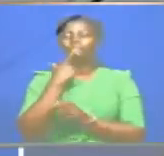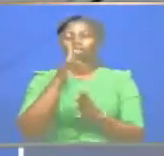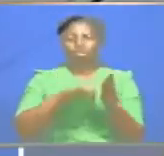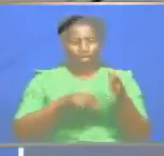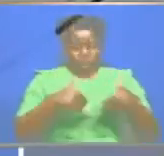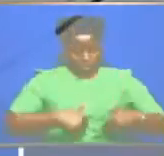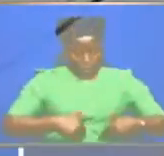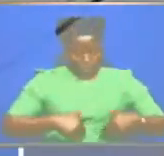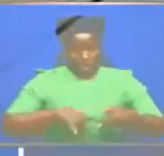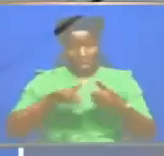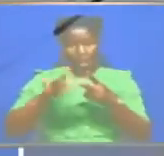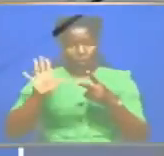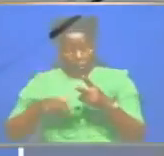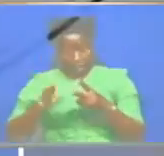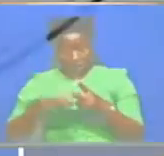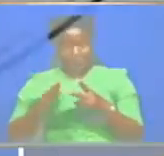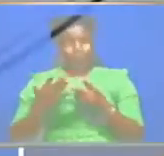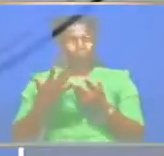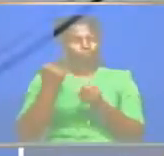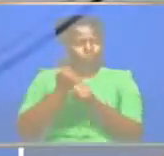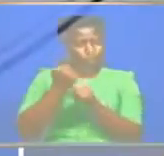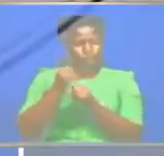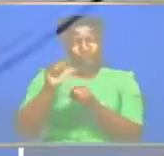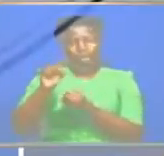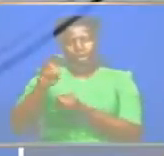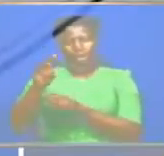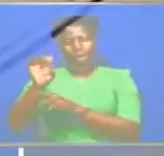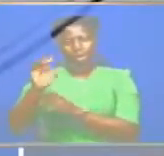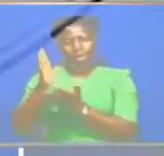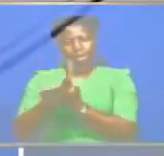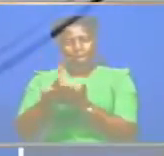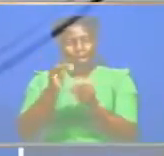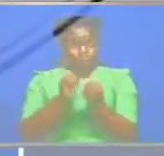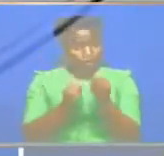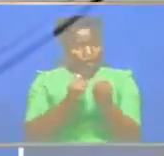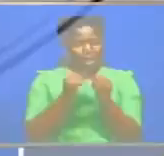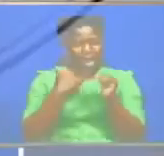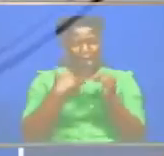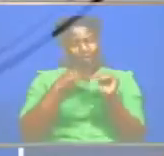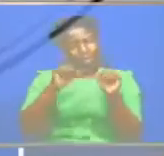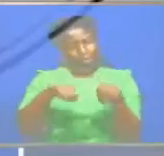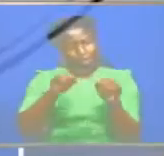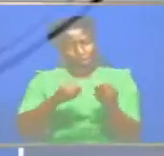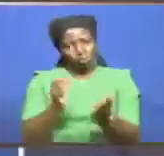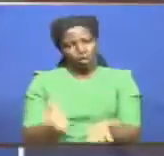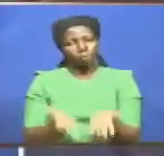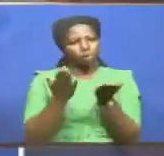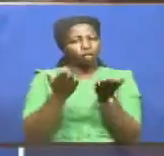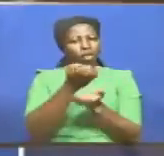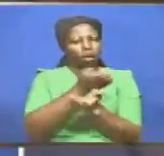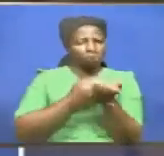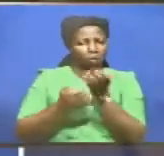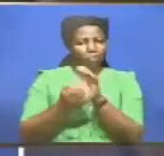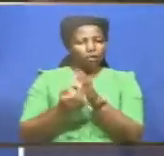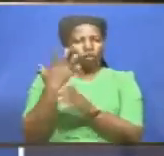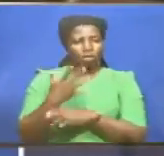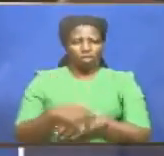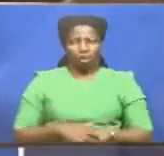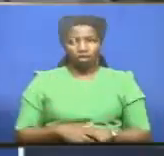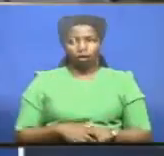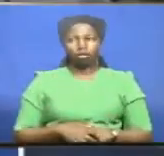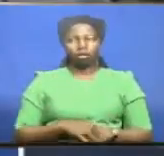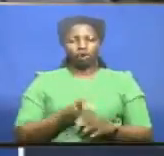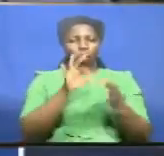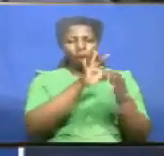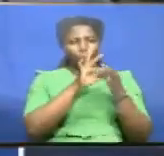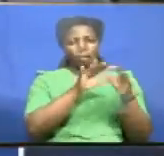women drive the SME sector that has the potential to spur the country's economic growth. Currently, the cooperative